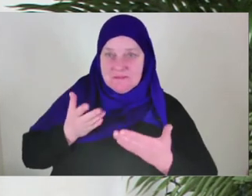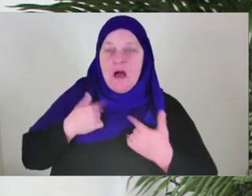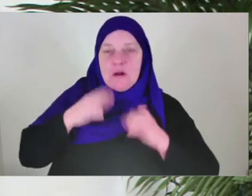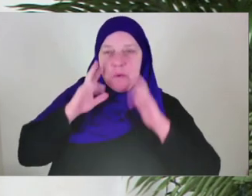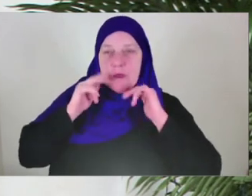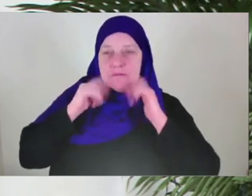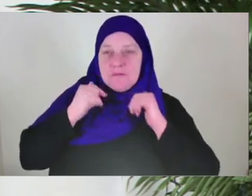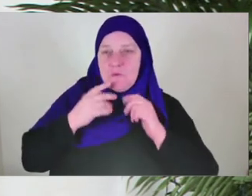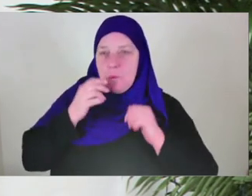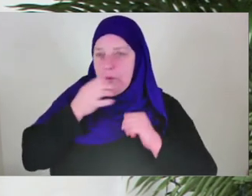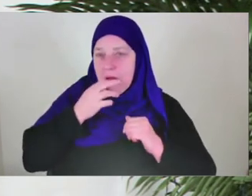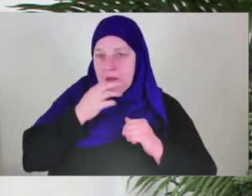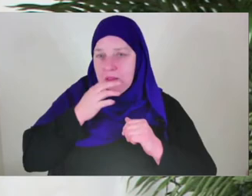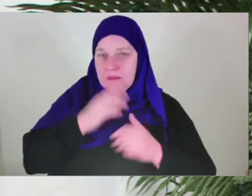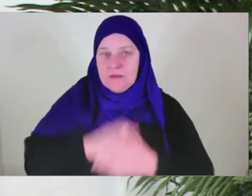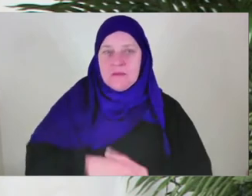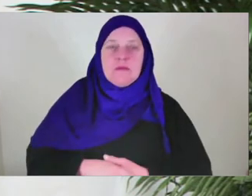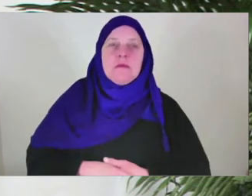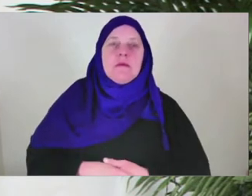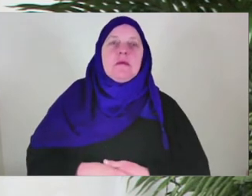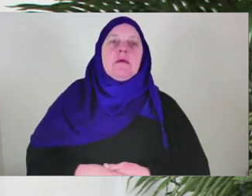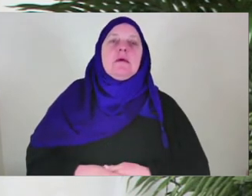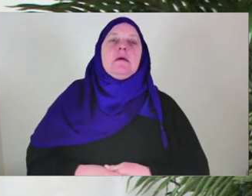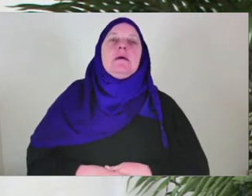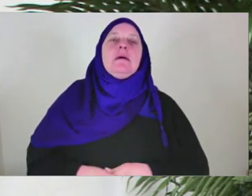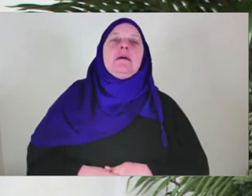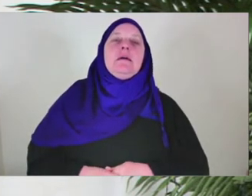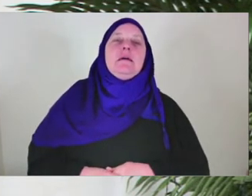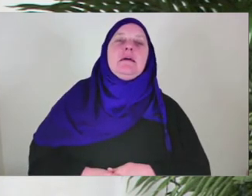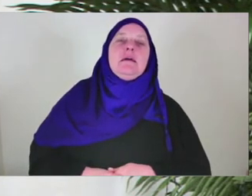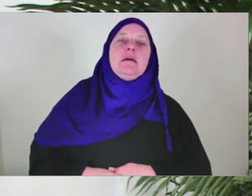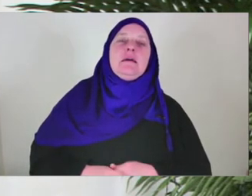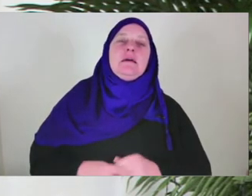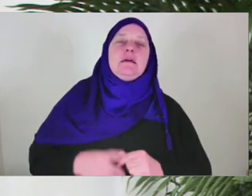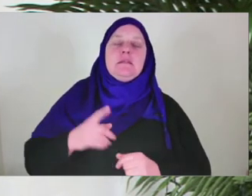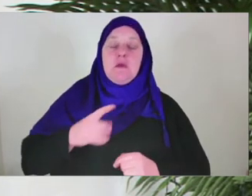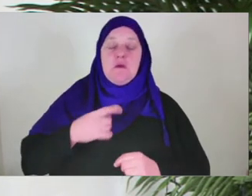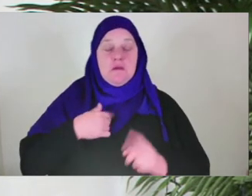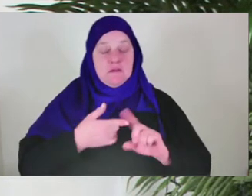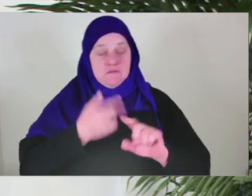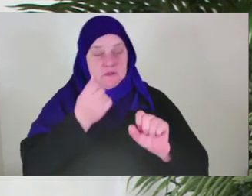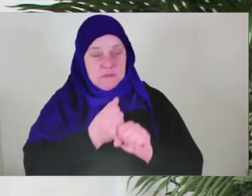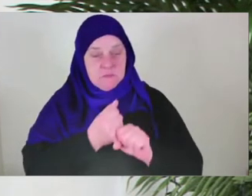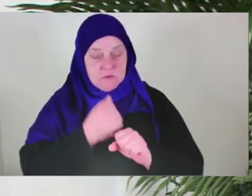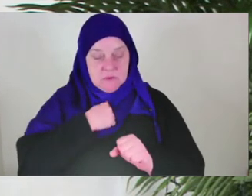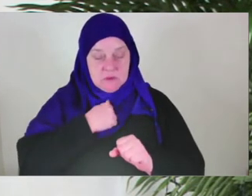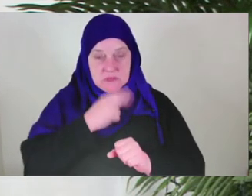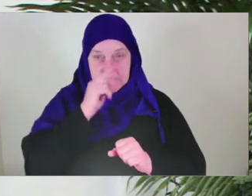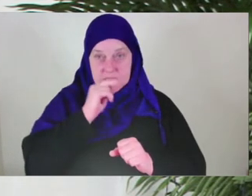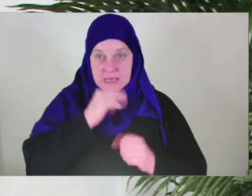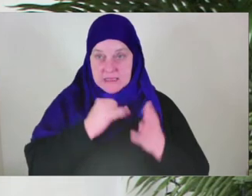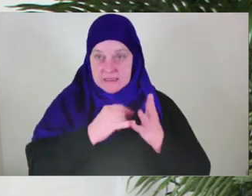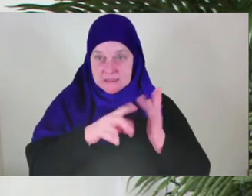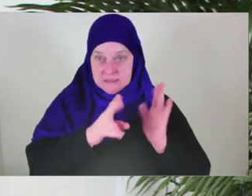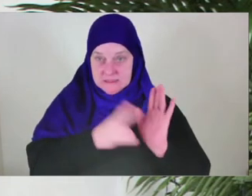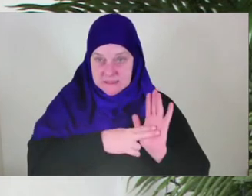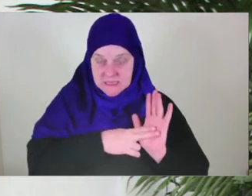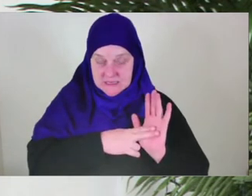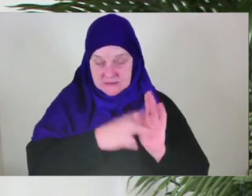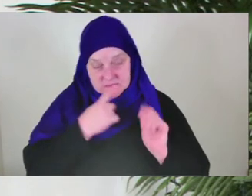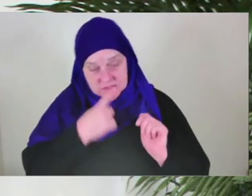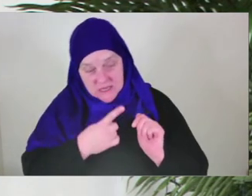just hold that $10 for me until I ask for it. Mm. And it's the same situation here.